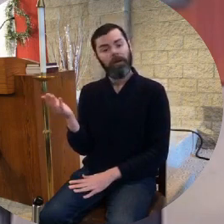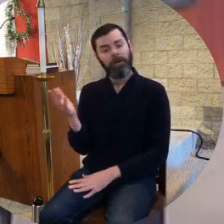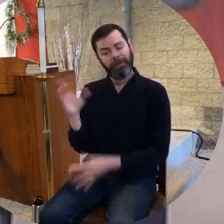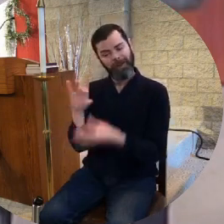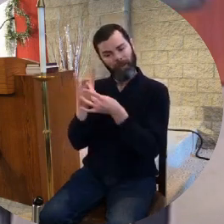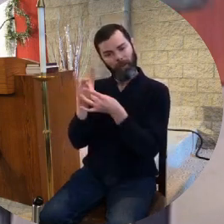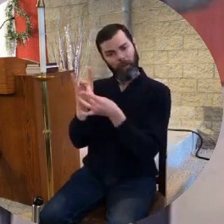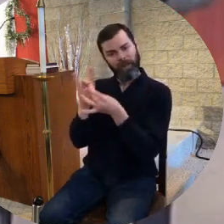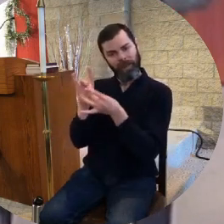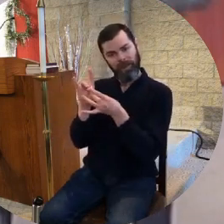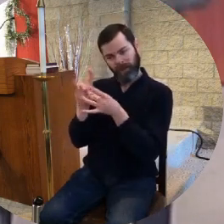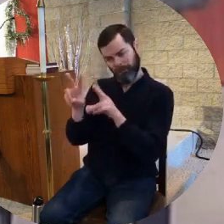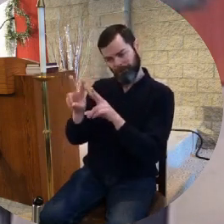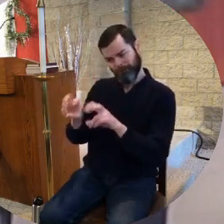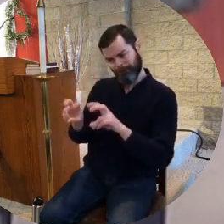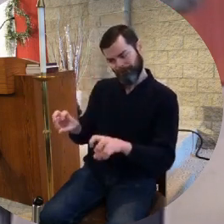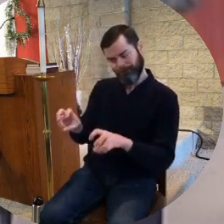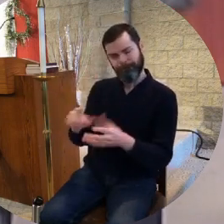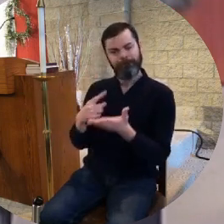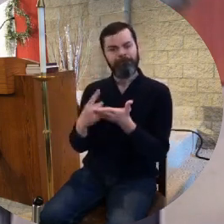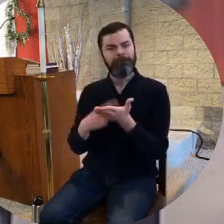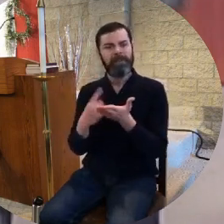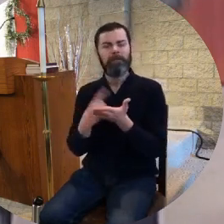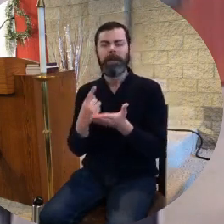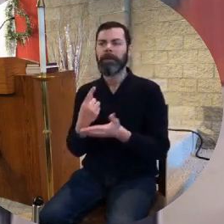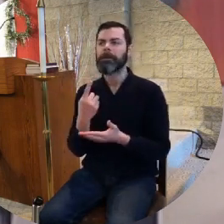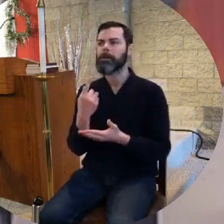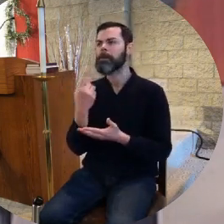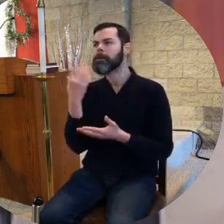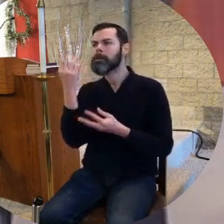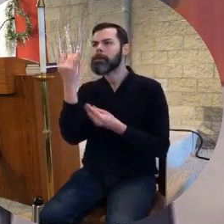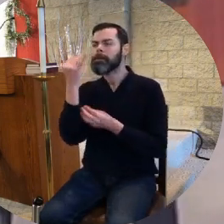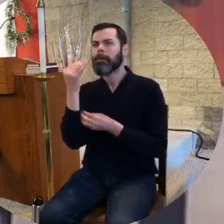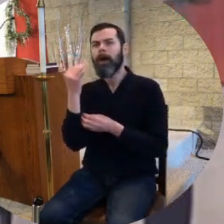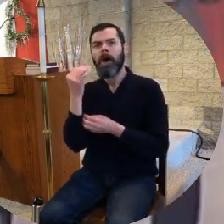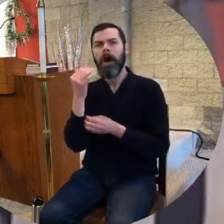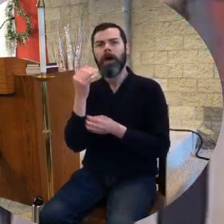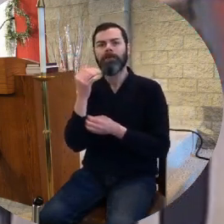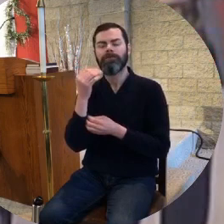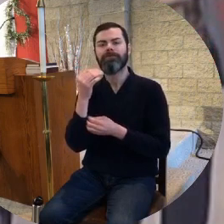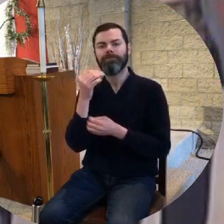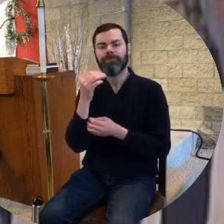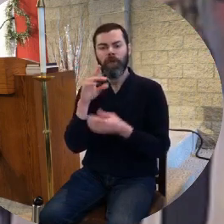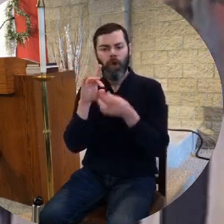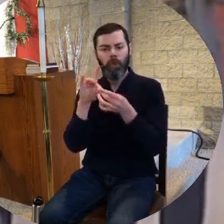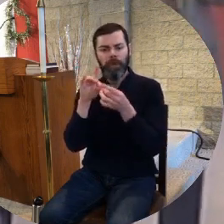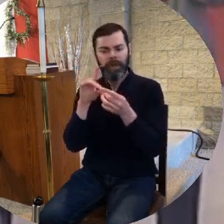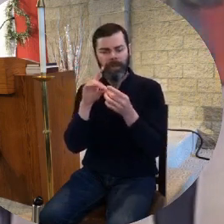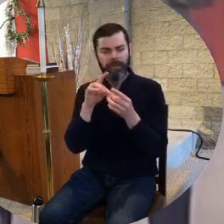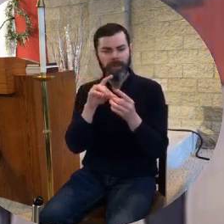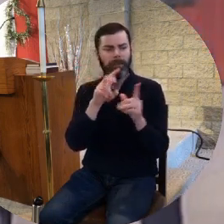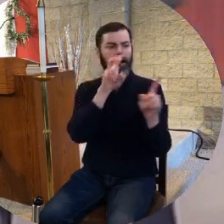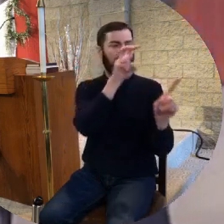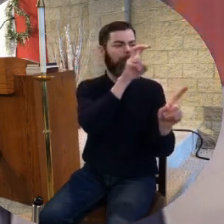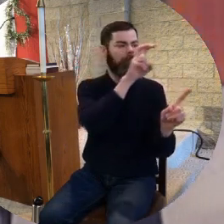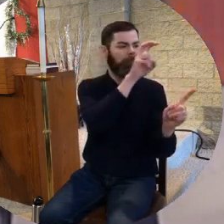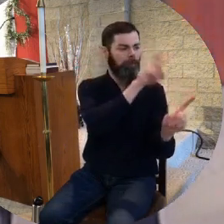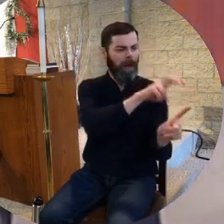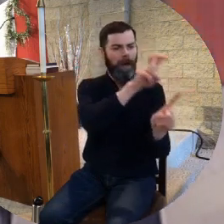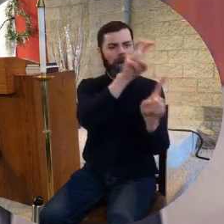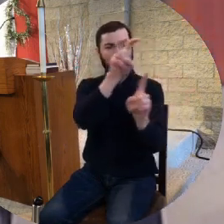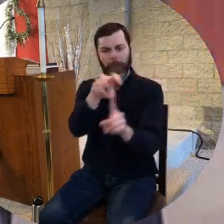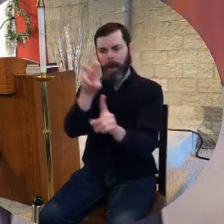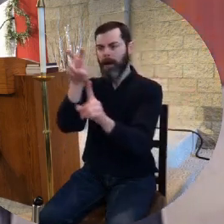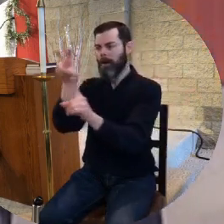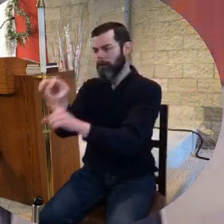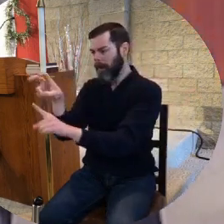well. Sometimes we looked at how, you know, we go from one relationship to another relationship because we have not changed our belief system. We've